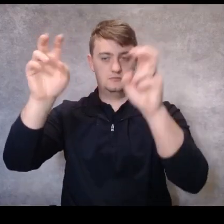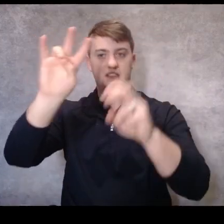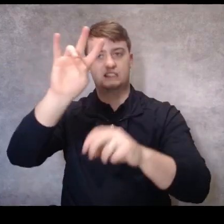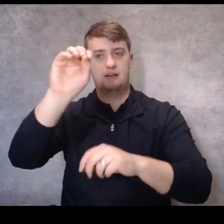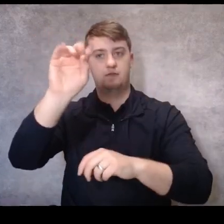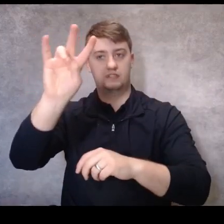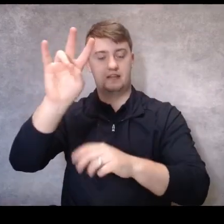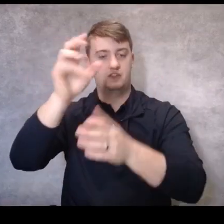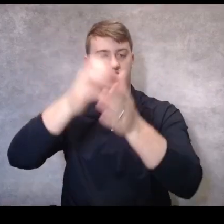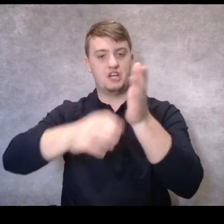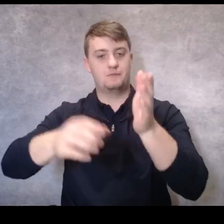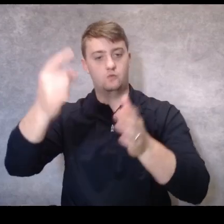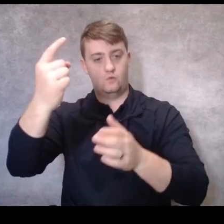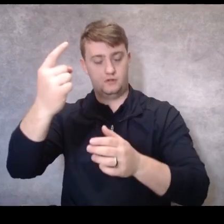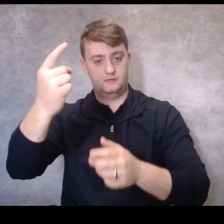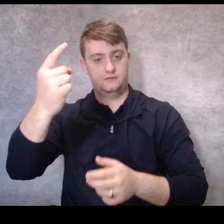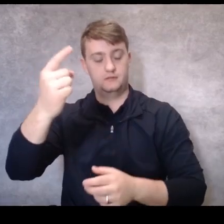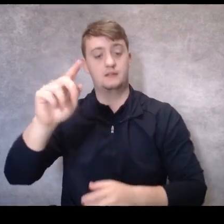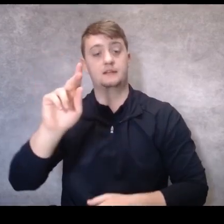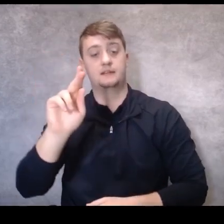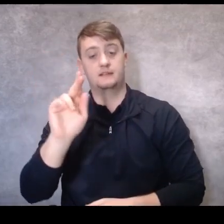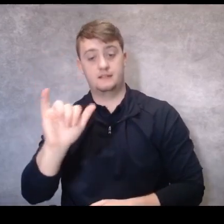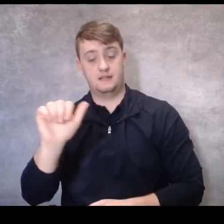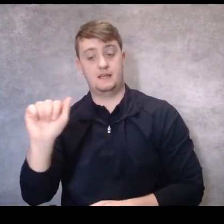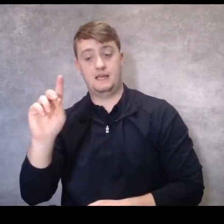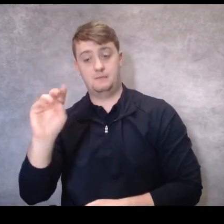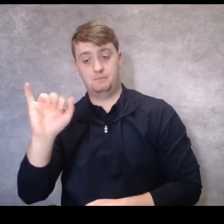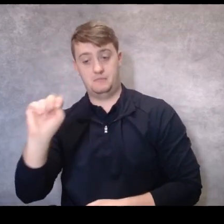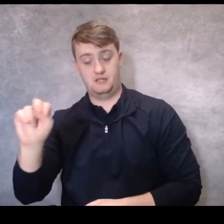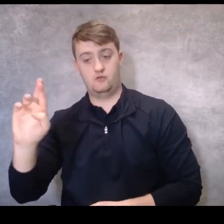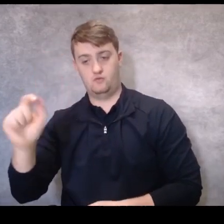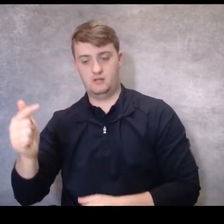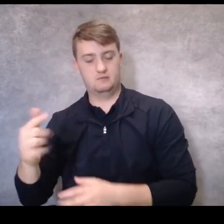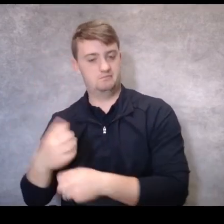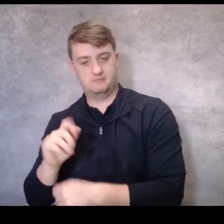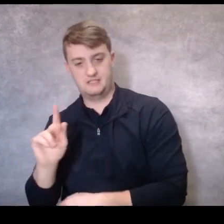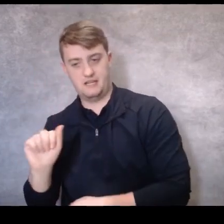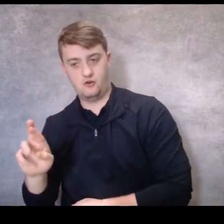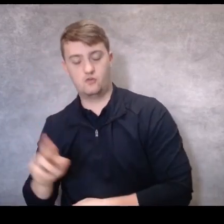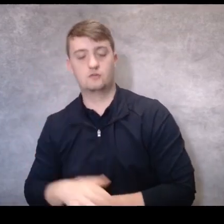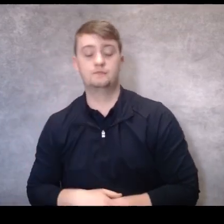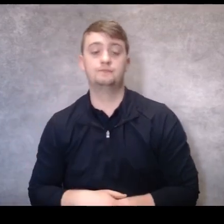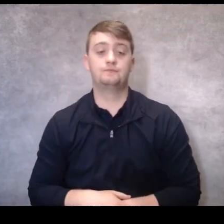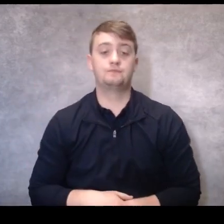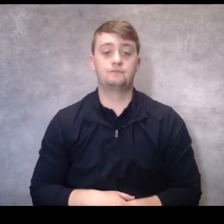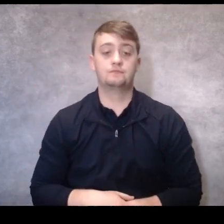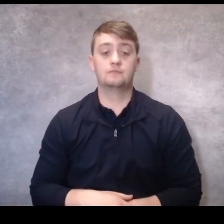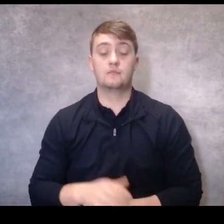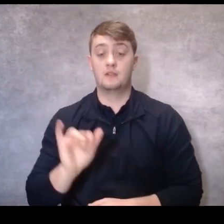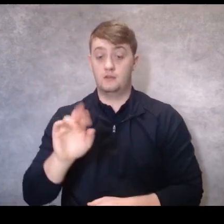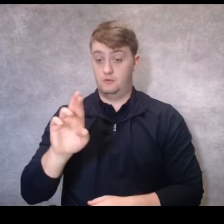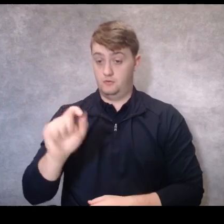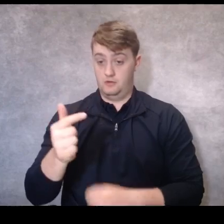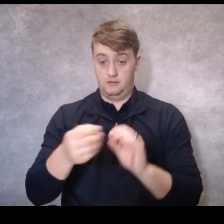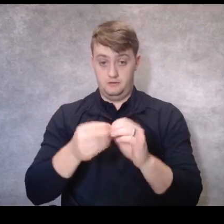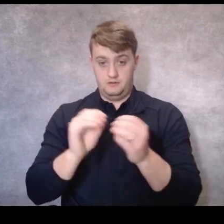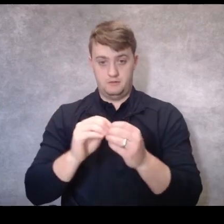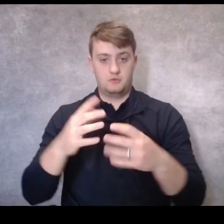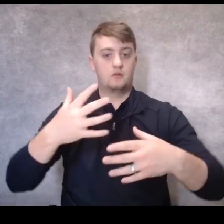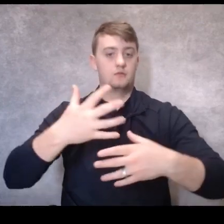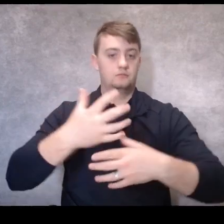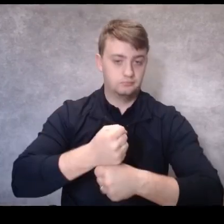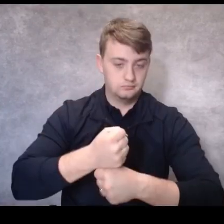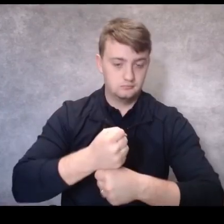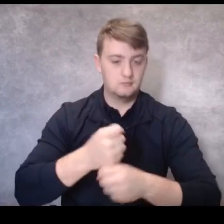707, Chapter 1, Kentucky Administrative Regulation, or KAR. The regulation number